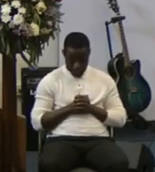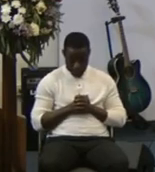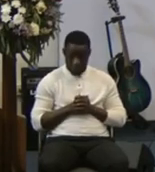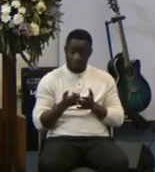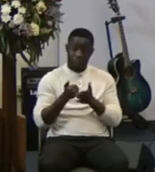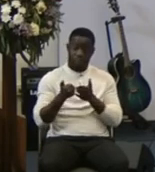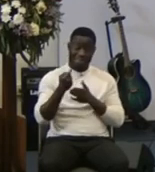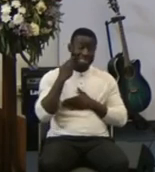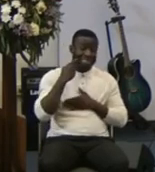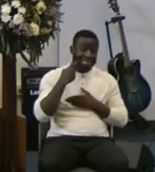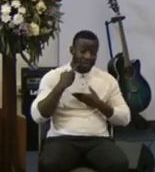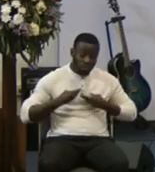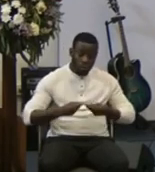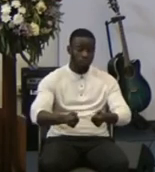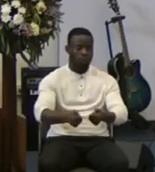It's not always easy.